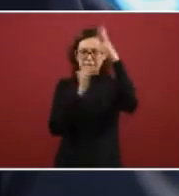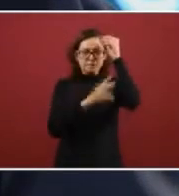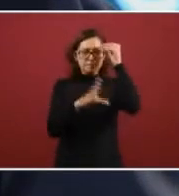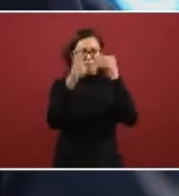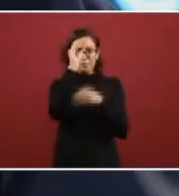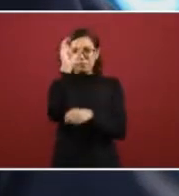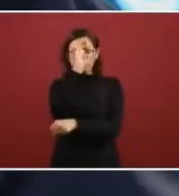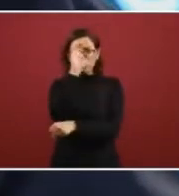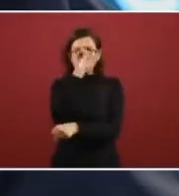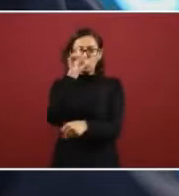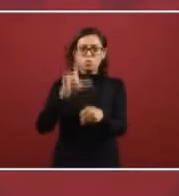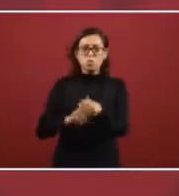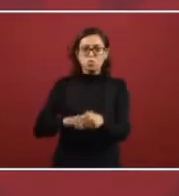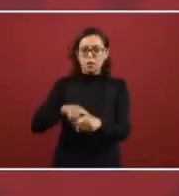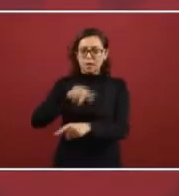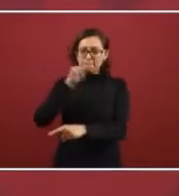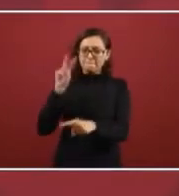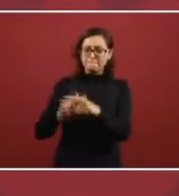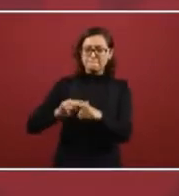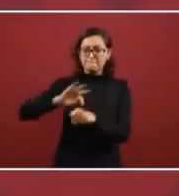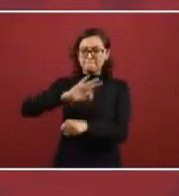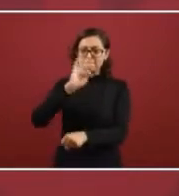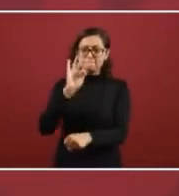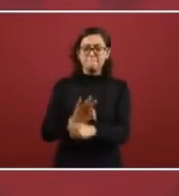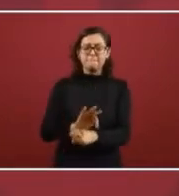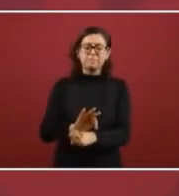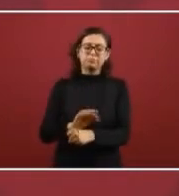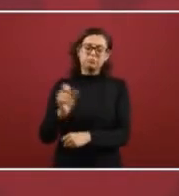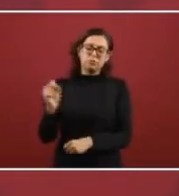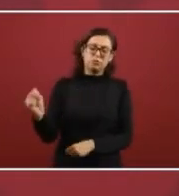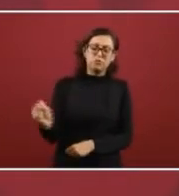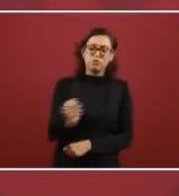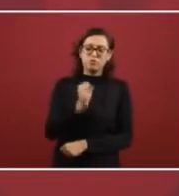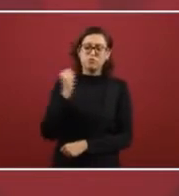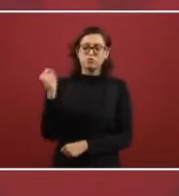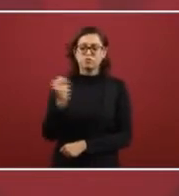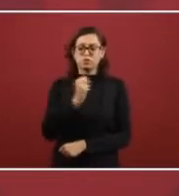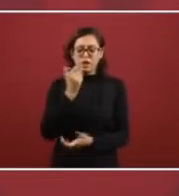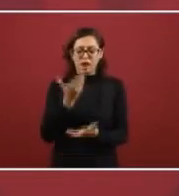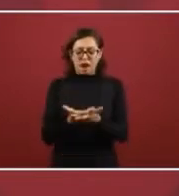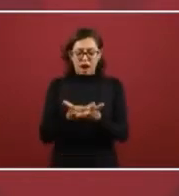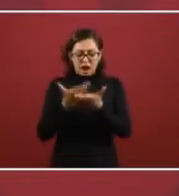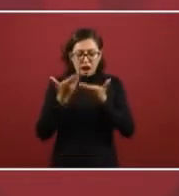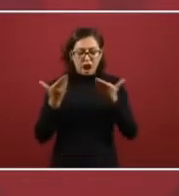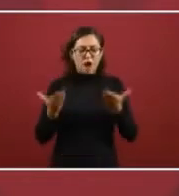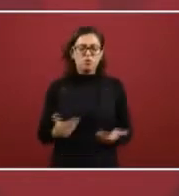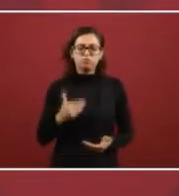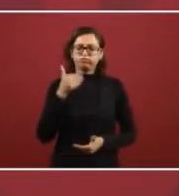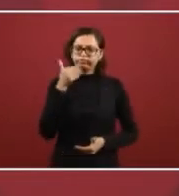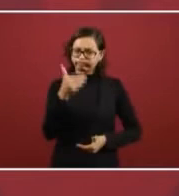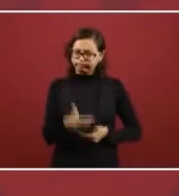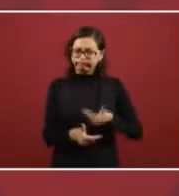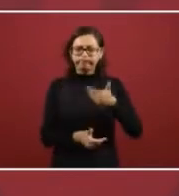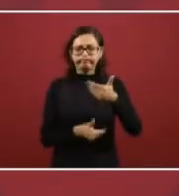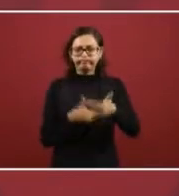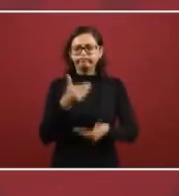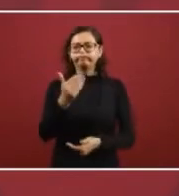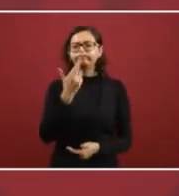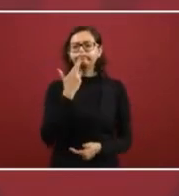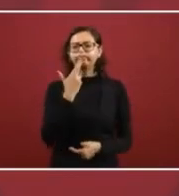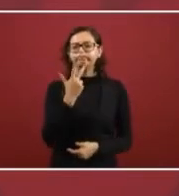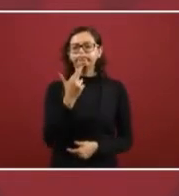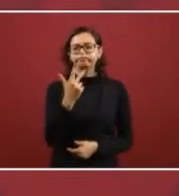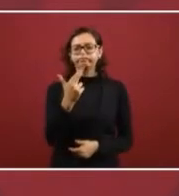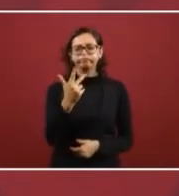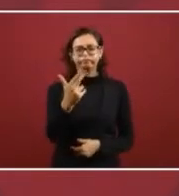culture in order to protect the people that fortunately is very